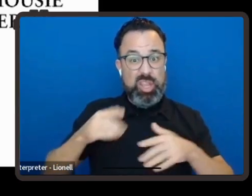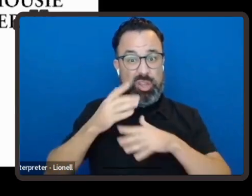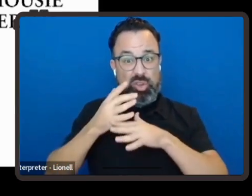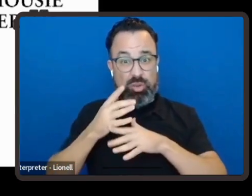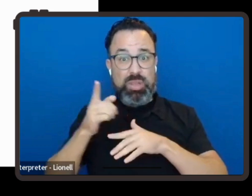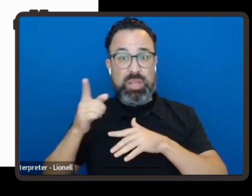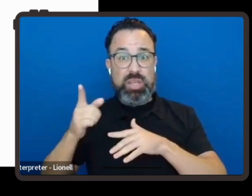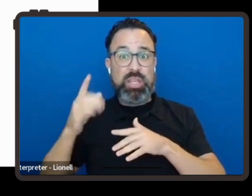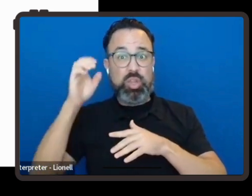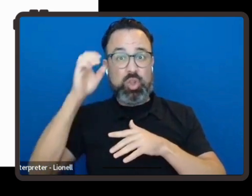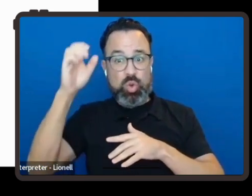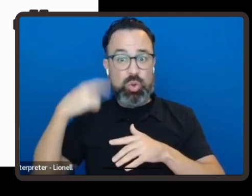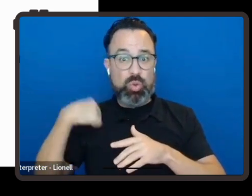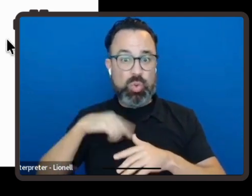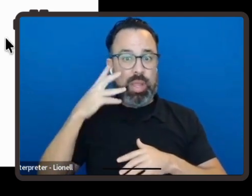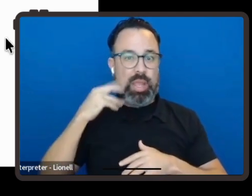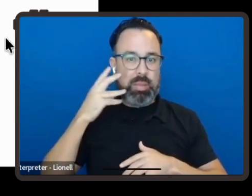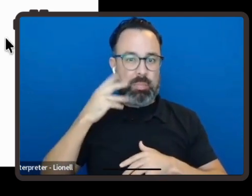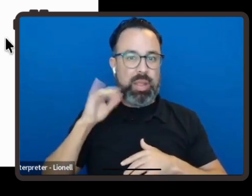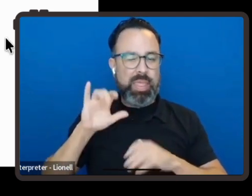So what did we do?